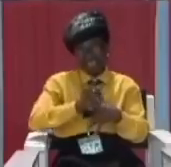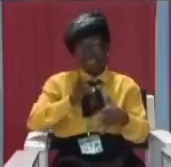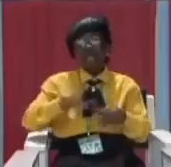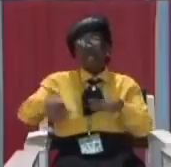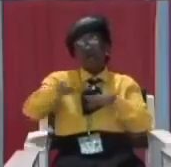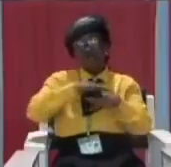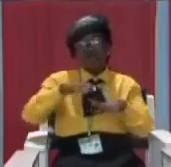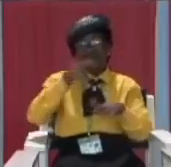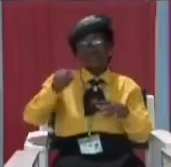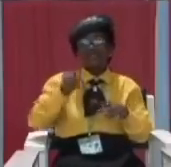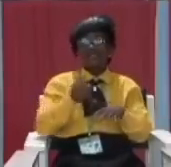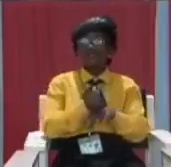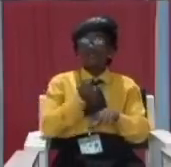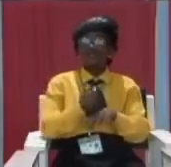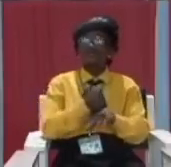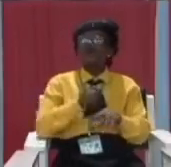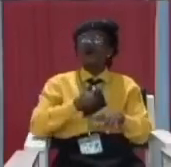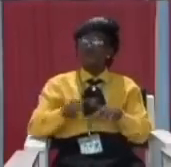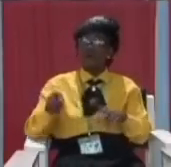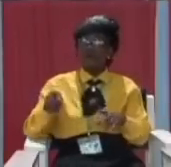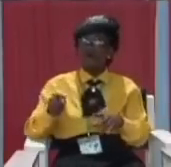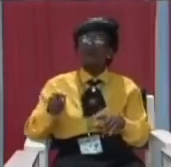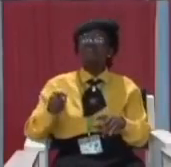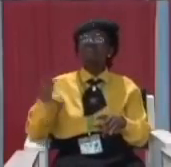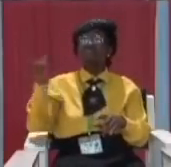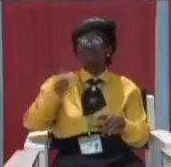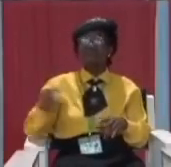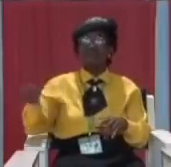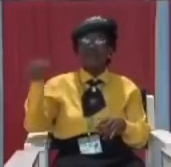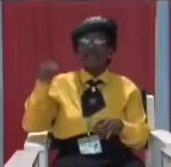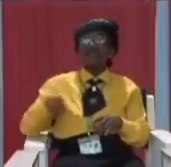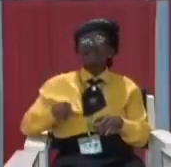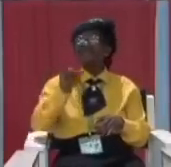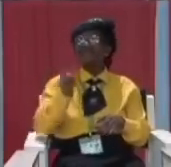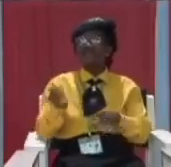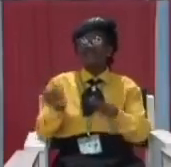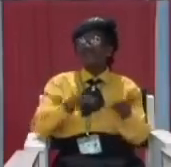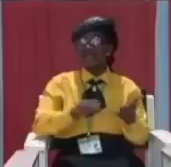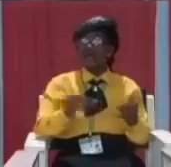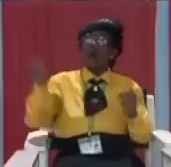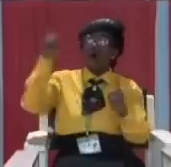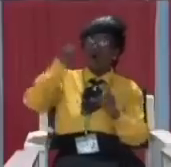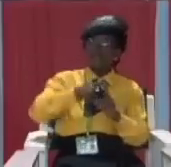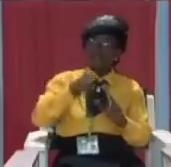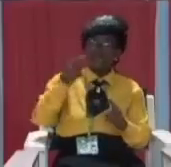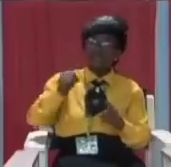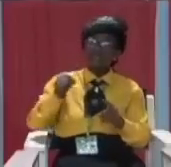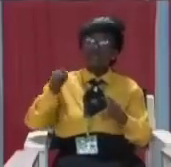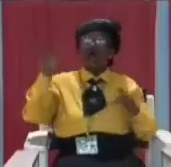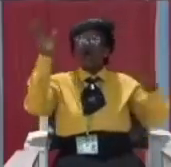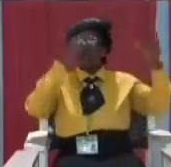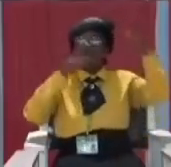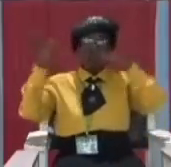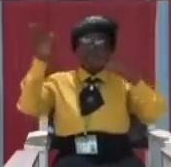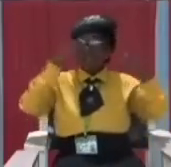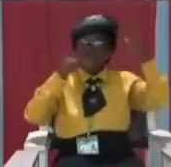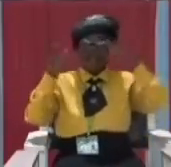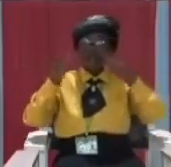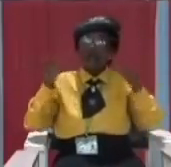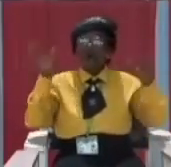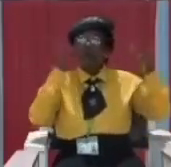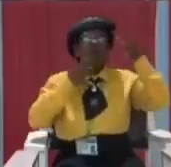dead until the wind blew. And suddenly, dry